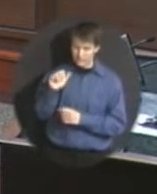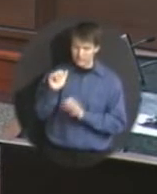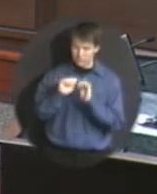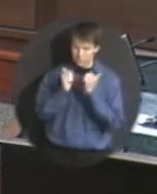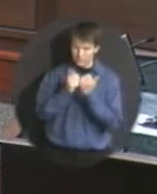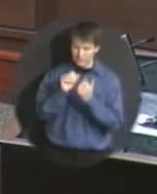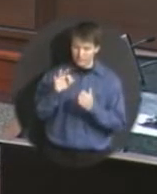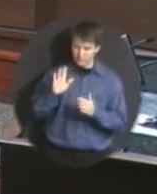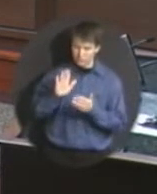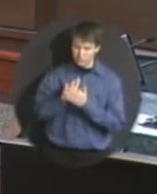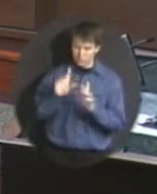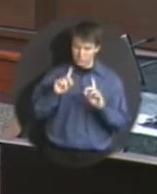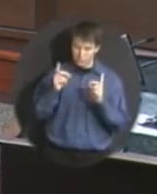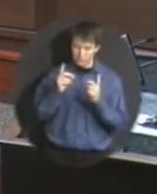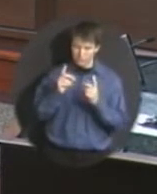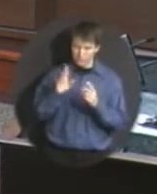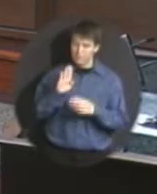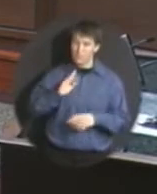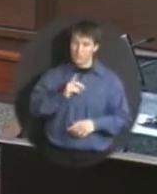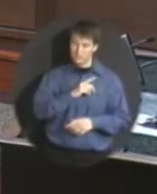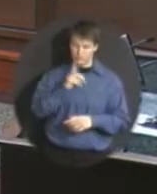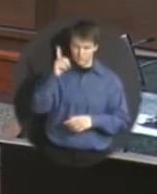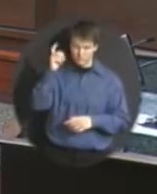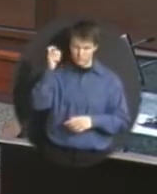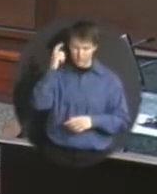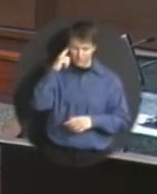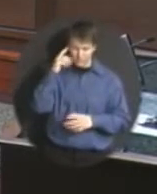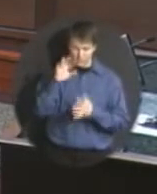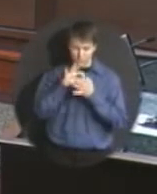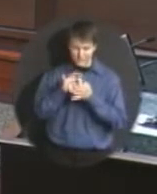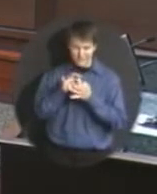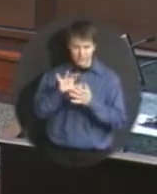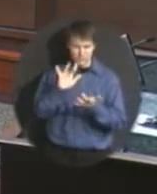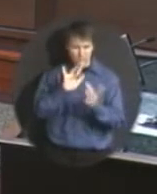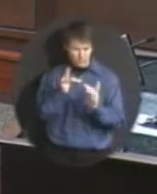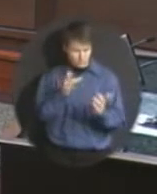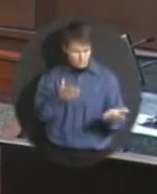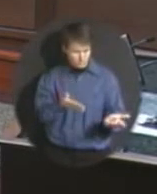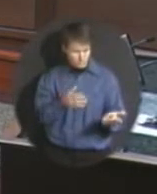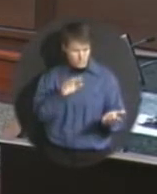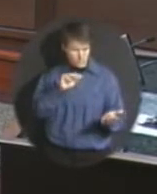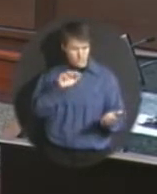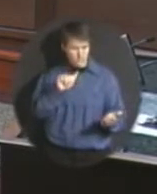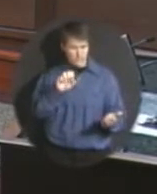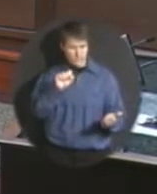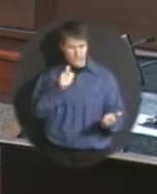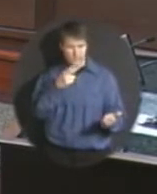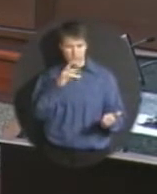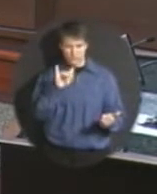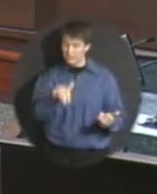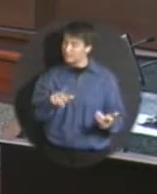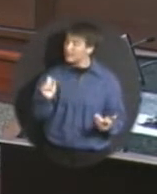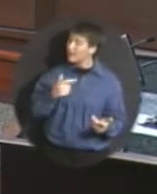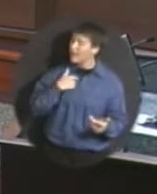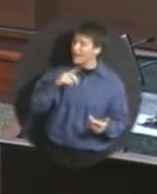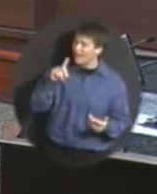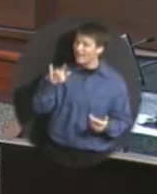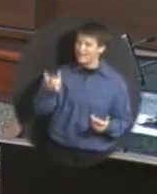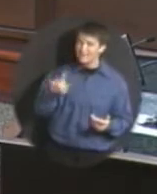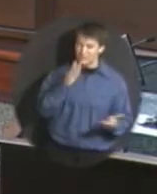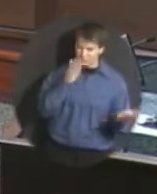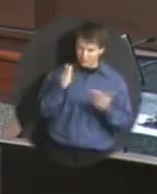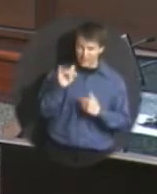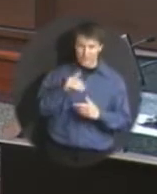And Ms. Ashley, I believe, served last year. I did, but I think I got so caught up in the board of directors that it all